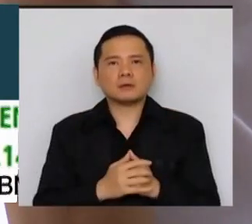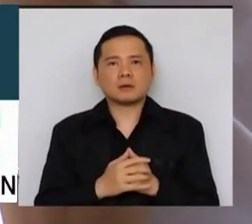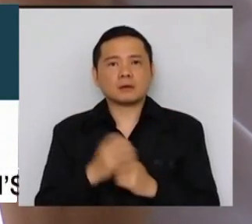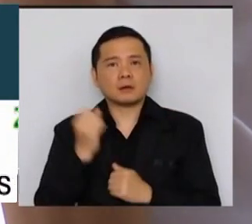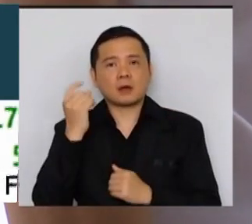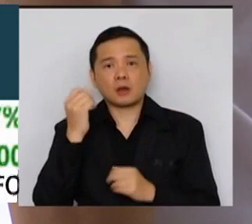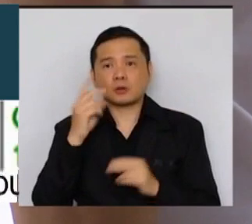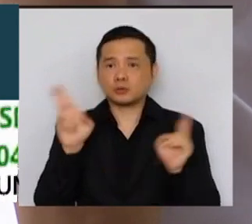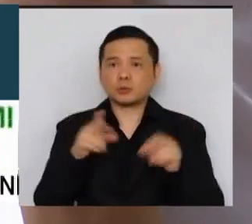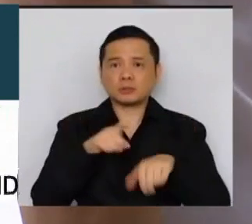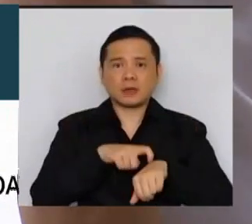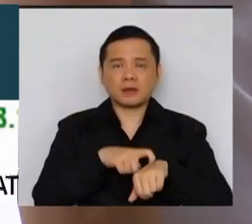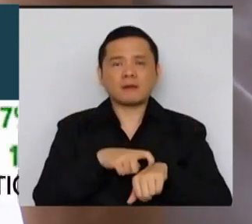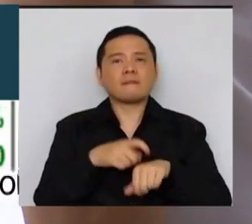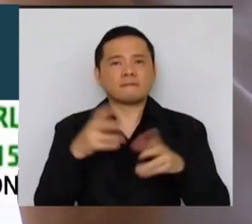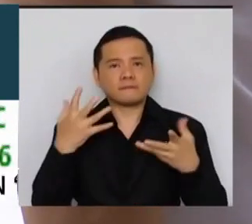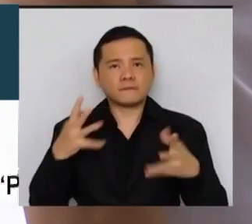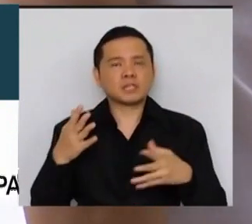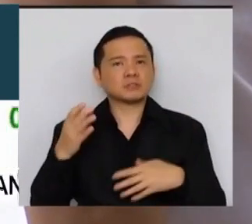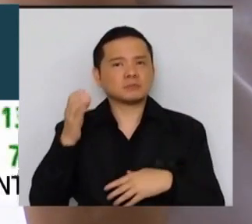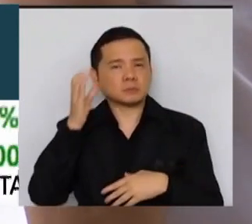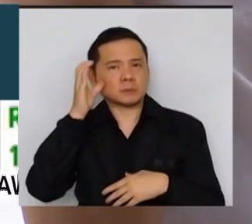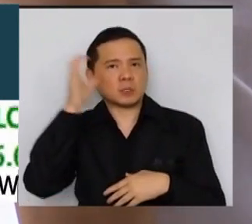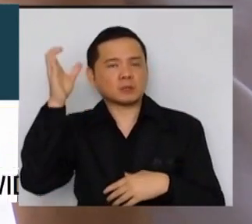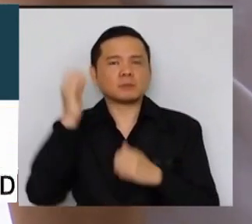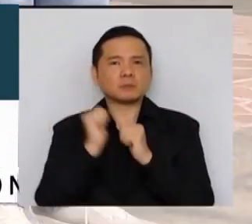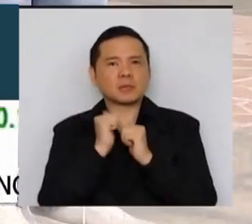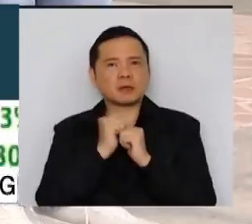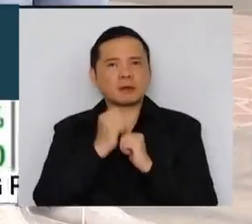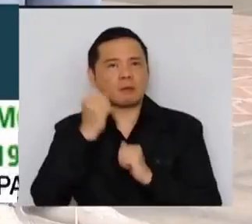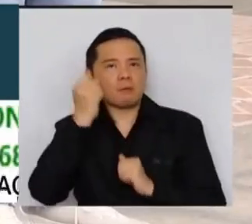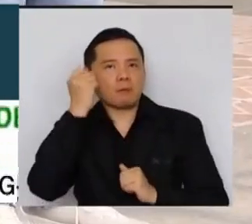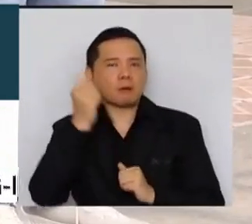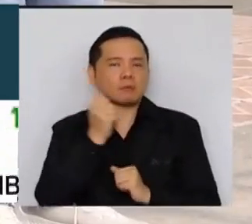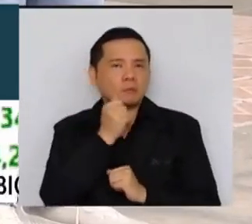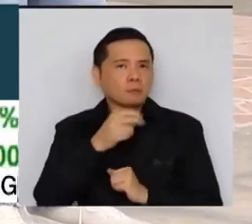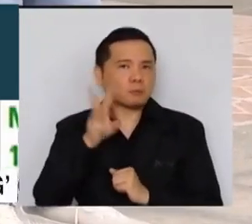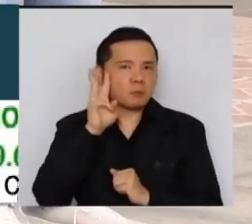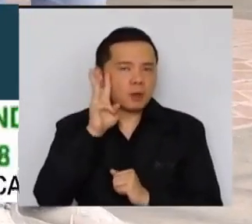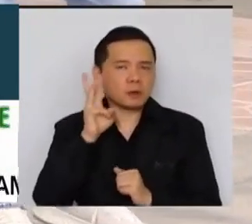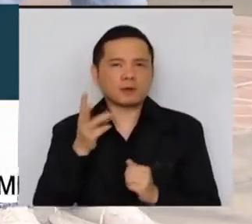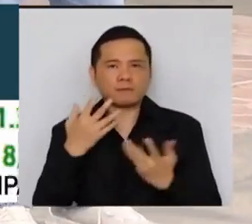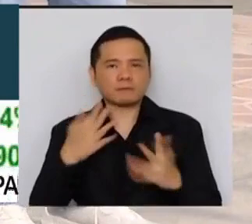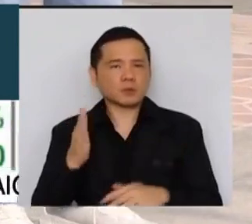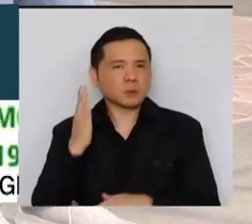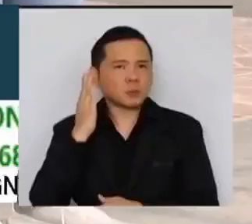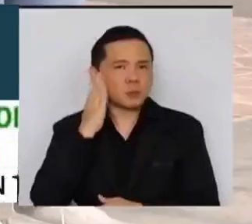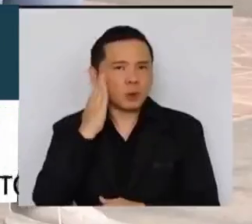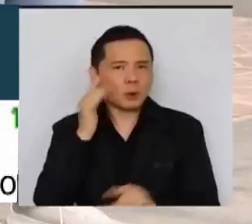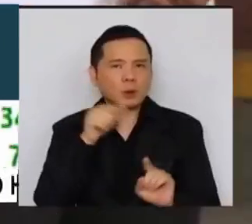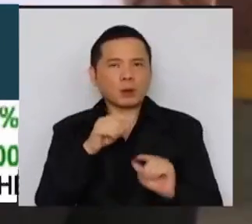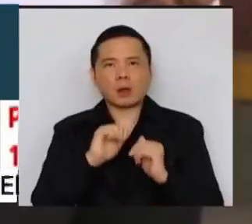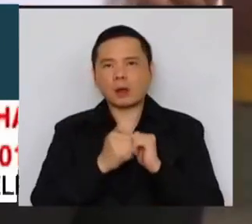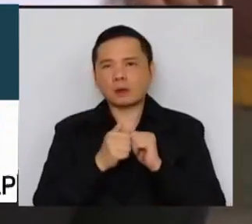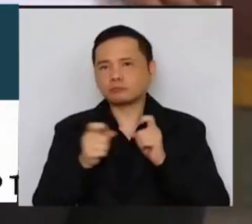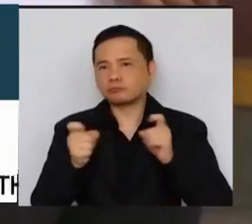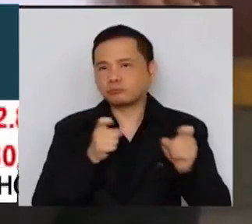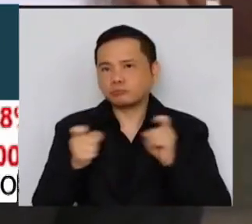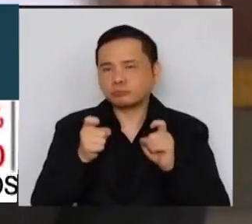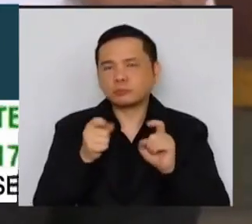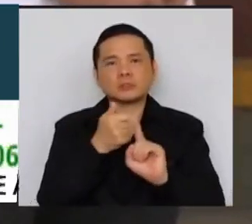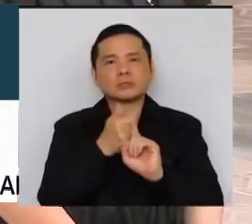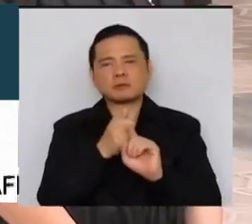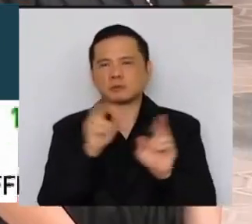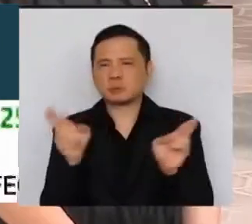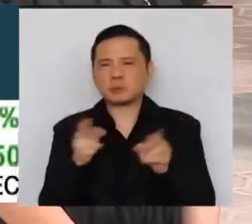proof of concept. No? In the short period of time that he was mayor of